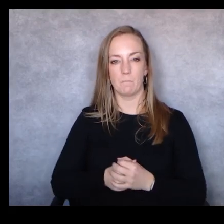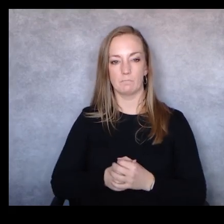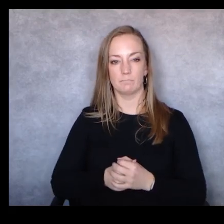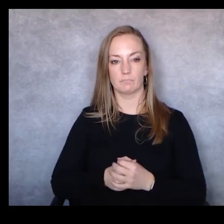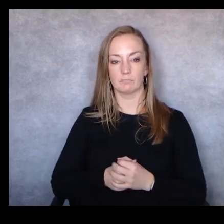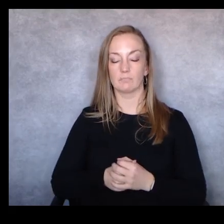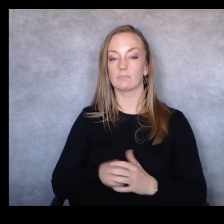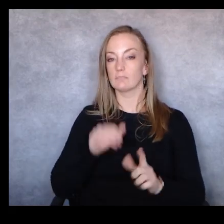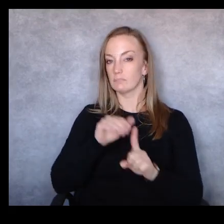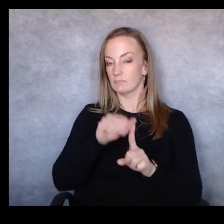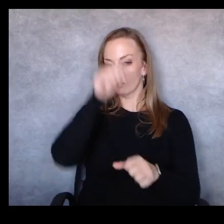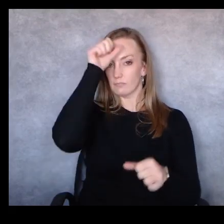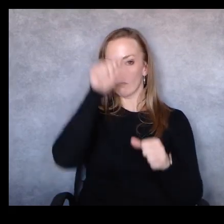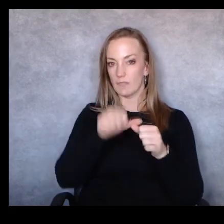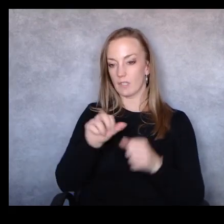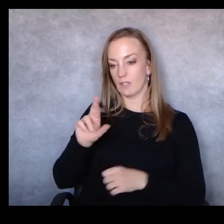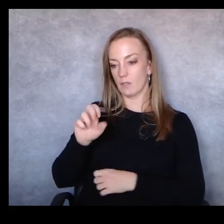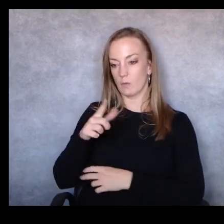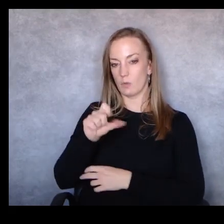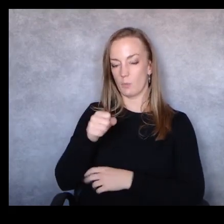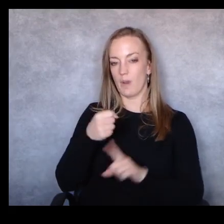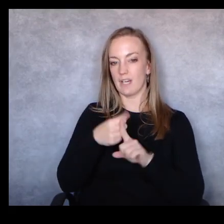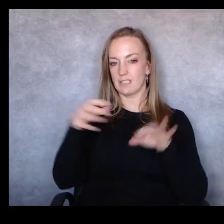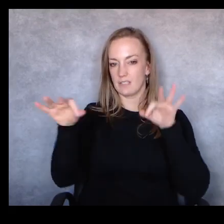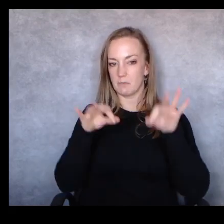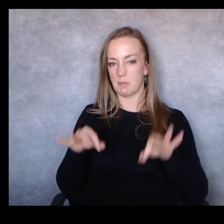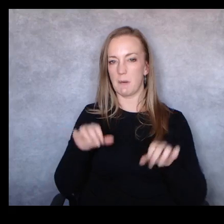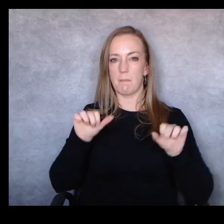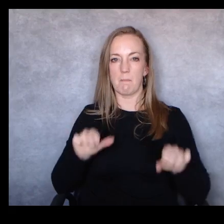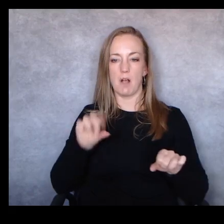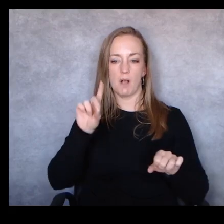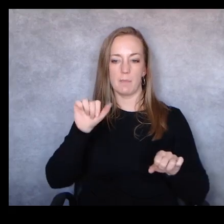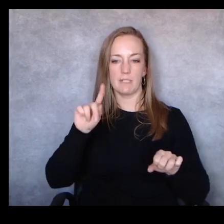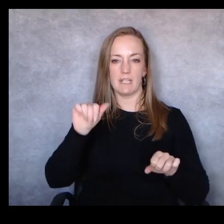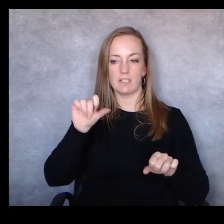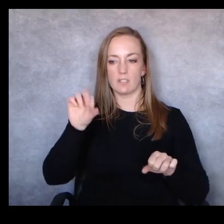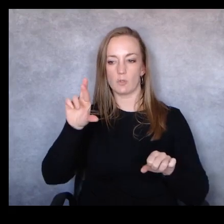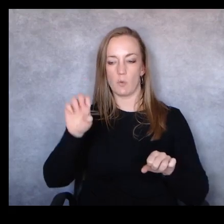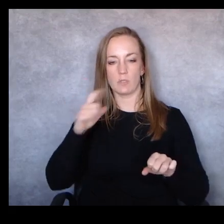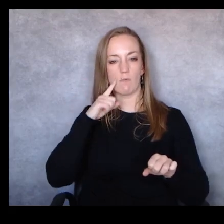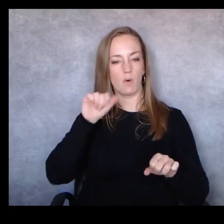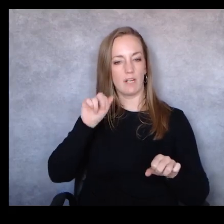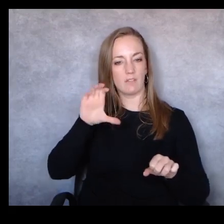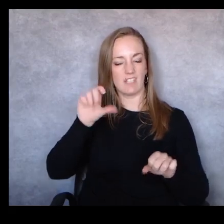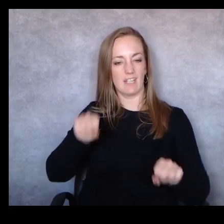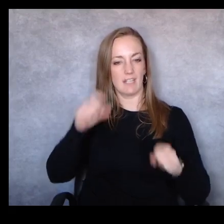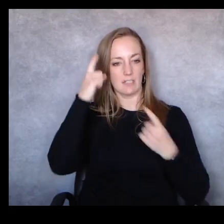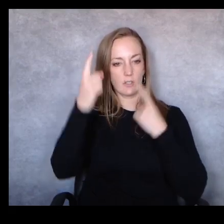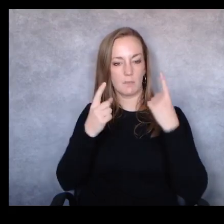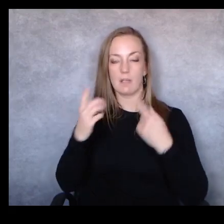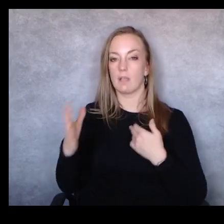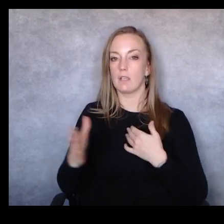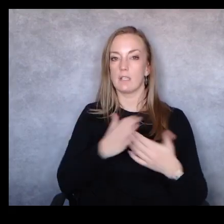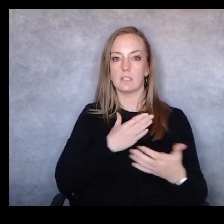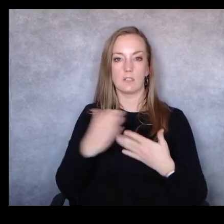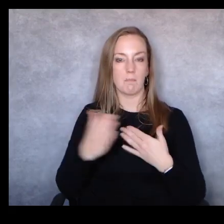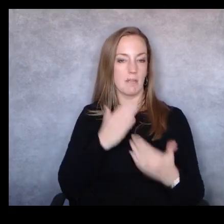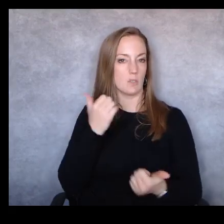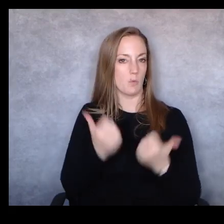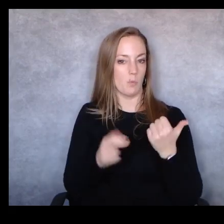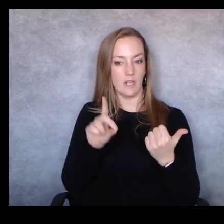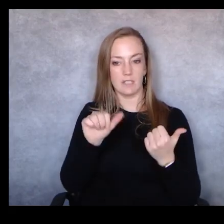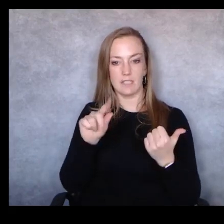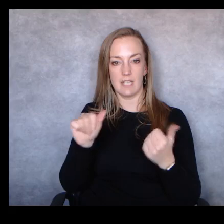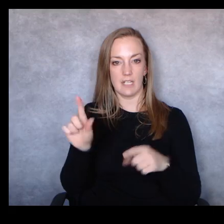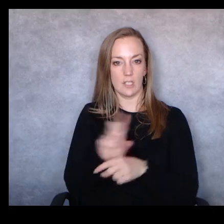As a reminder, the regulation outlines possible data sources for the ARC to consider. Regardless of the data used, it should